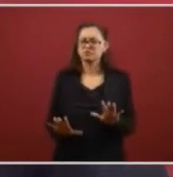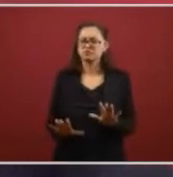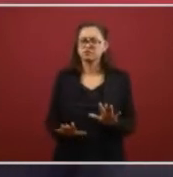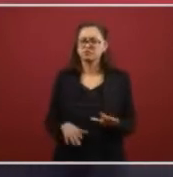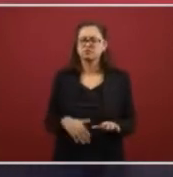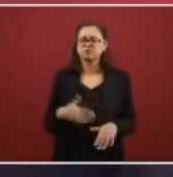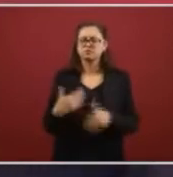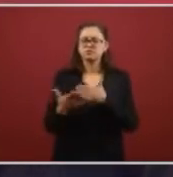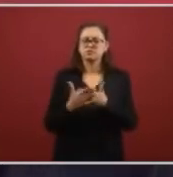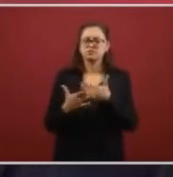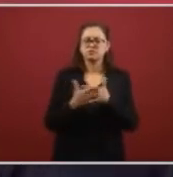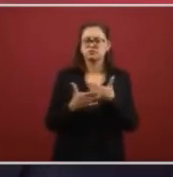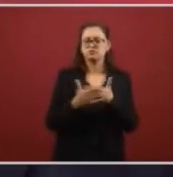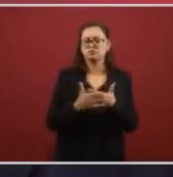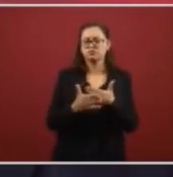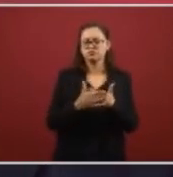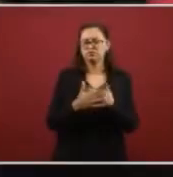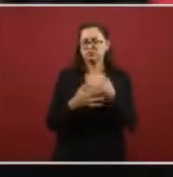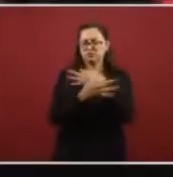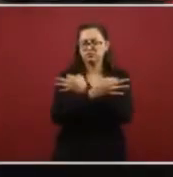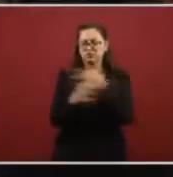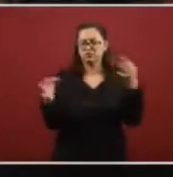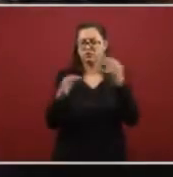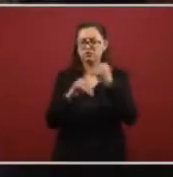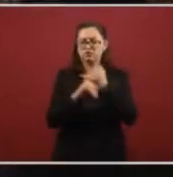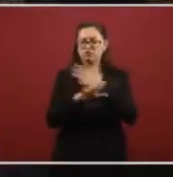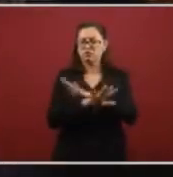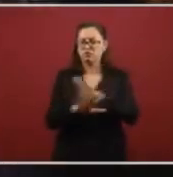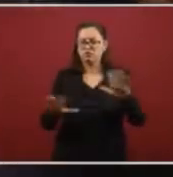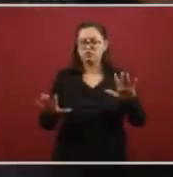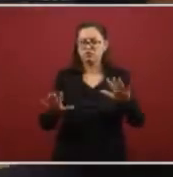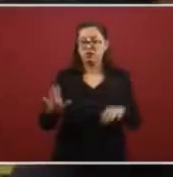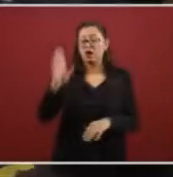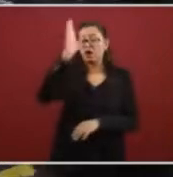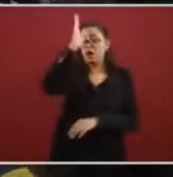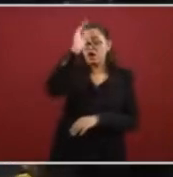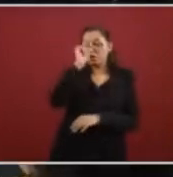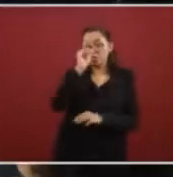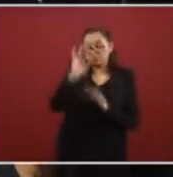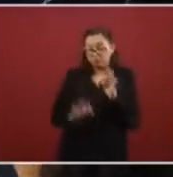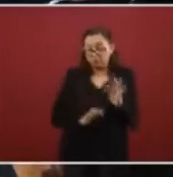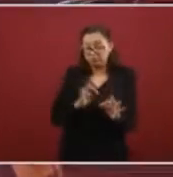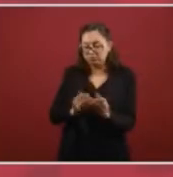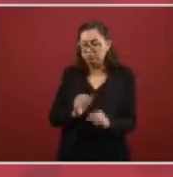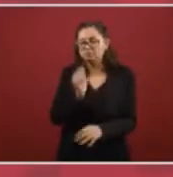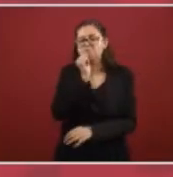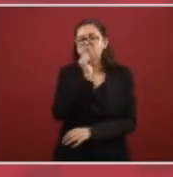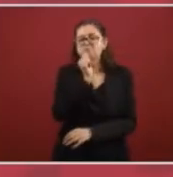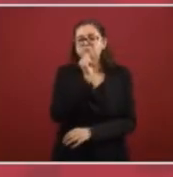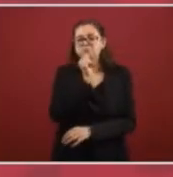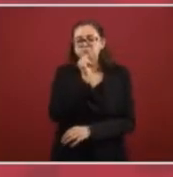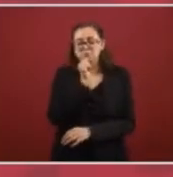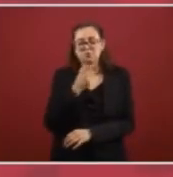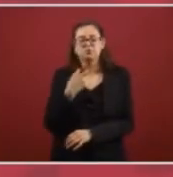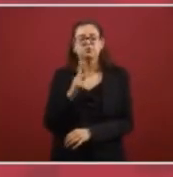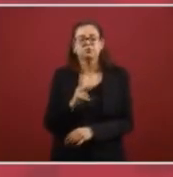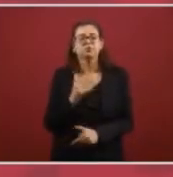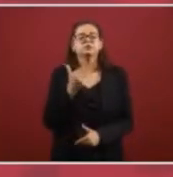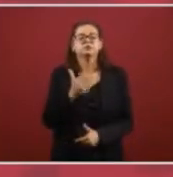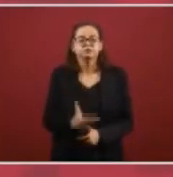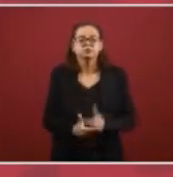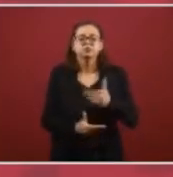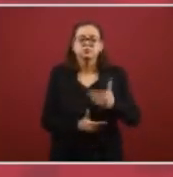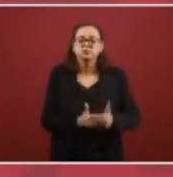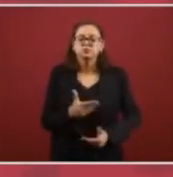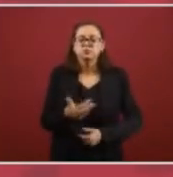We are going to inform on the weekend because it's still not done, or this negotiation. But we're